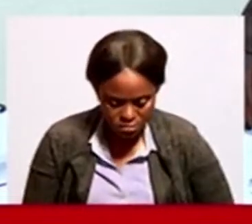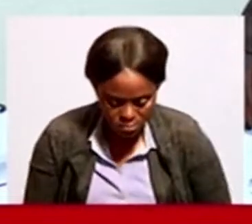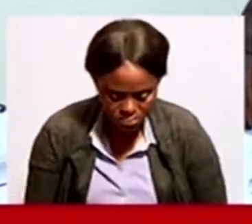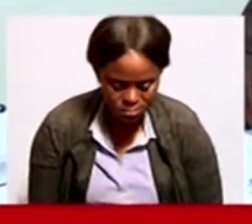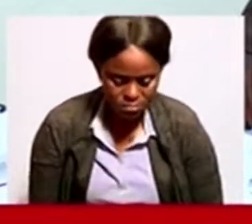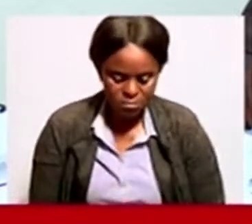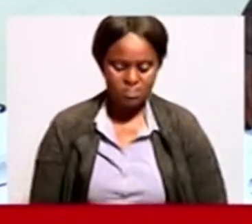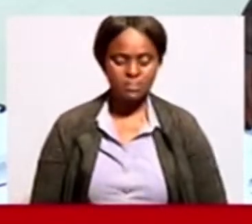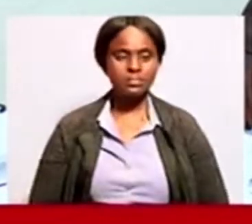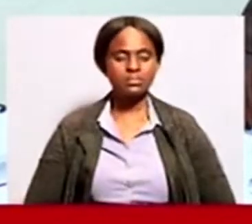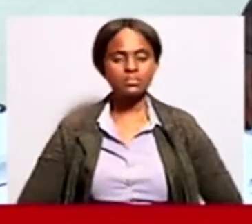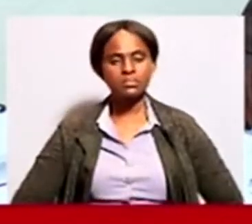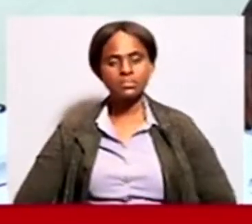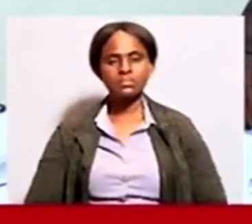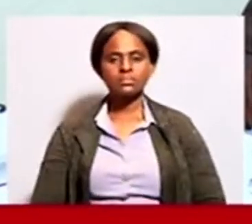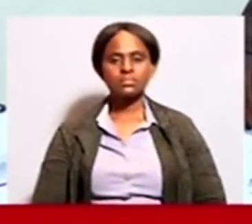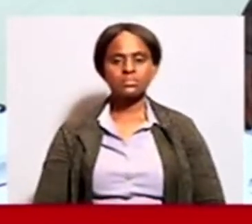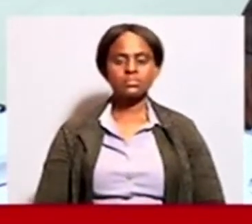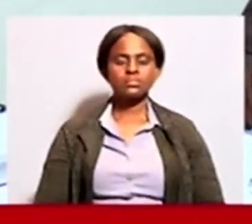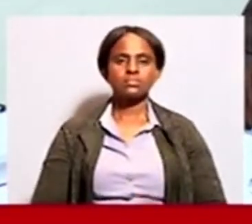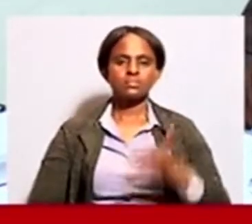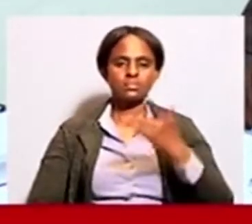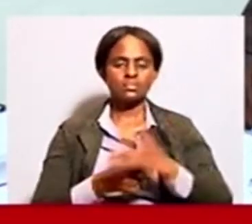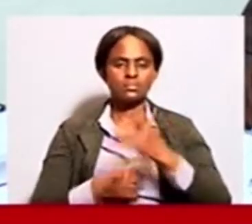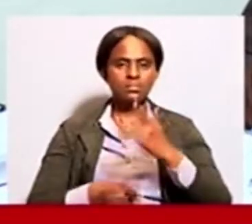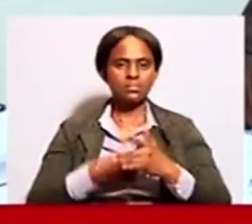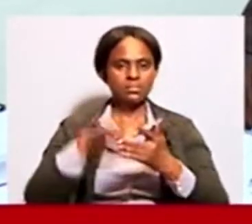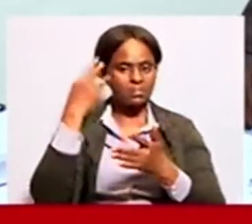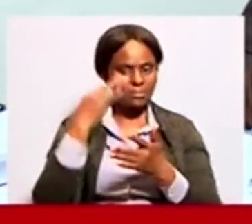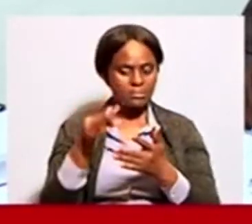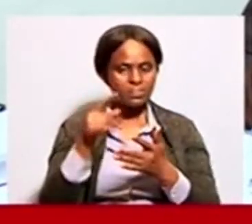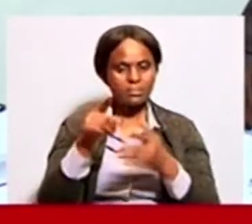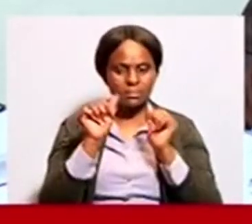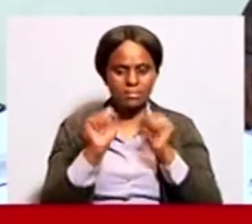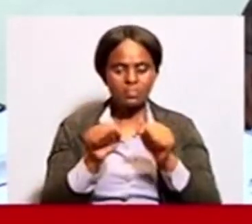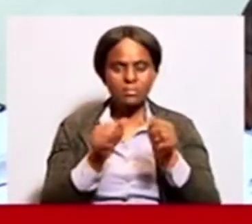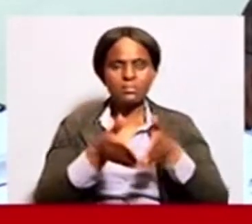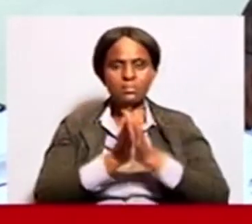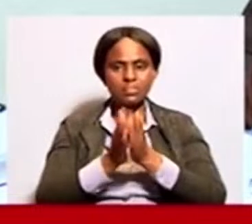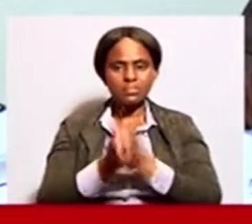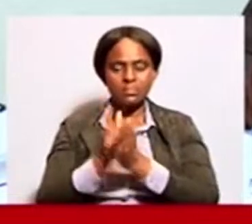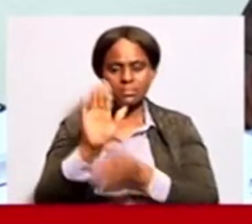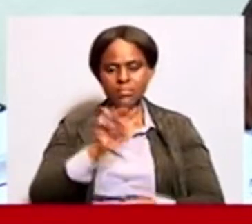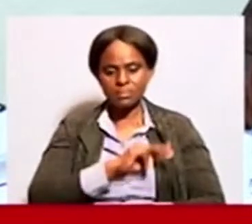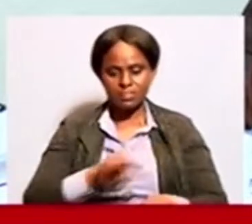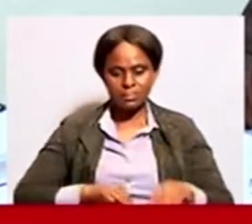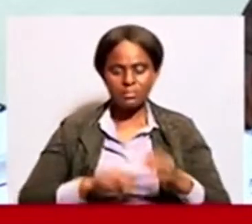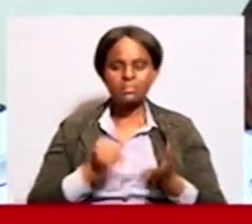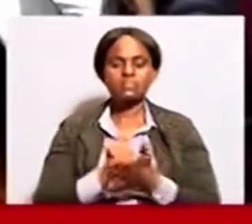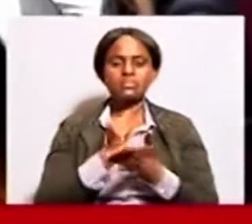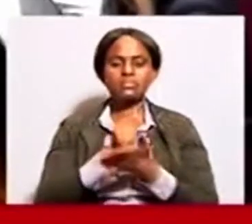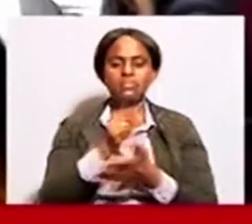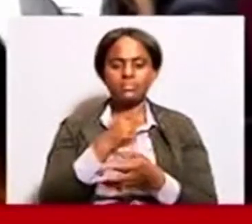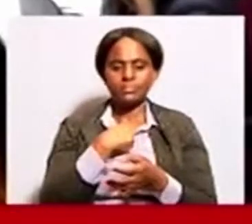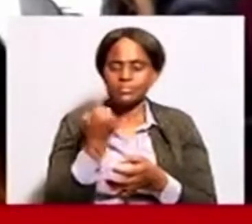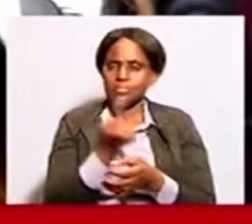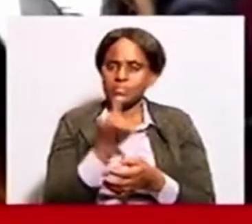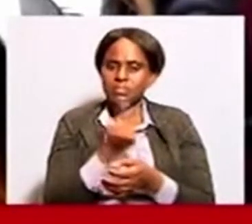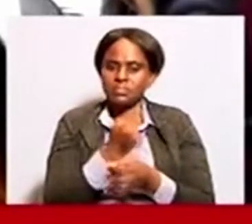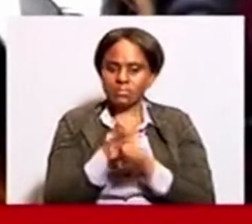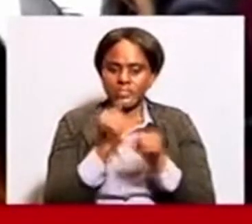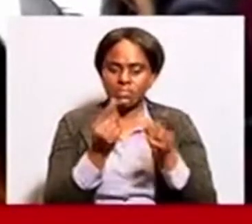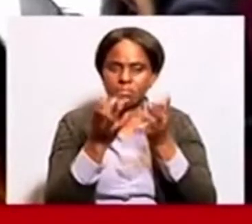right. Town clerk, you can ask your members to help you. Chair, I just wanted